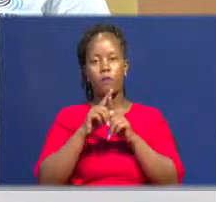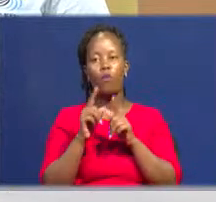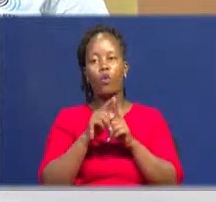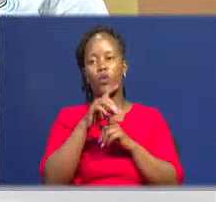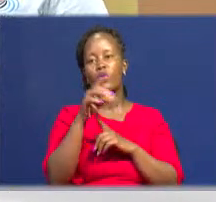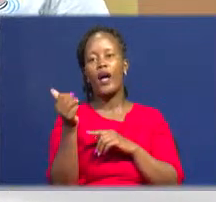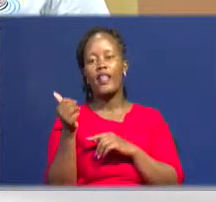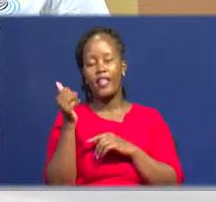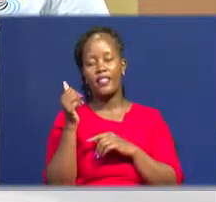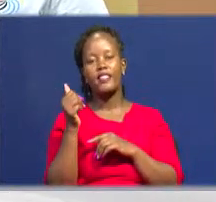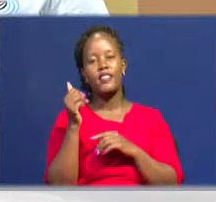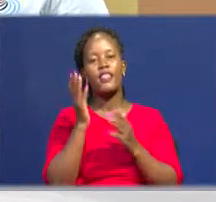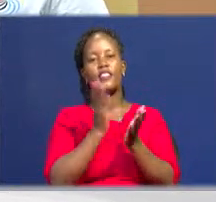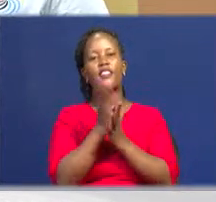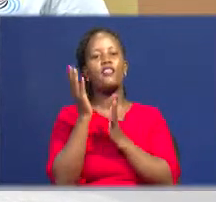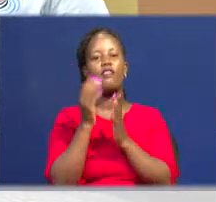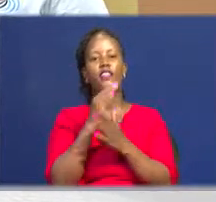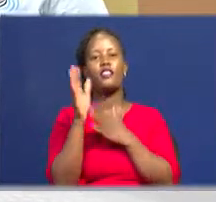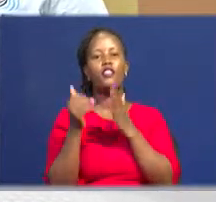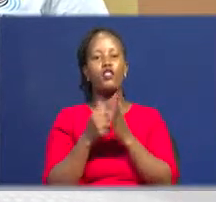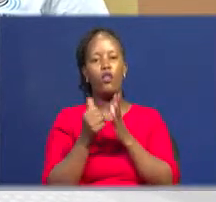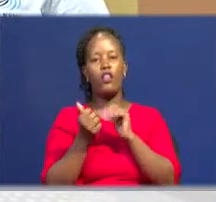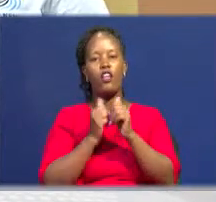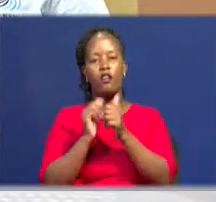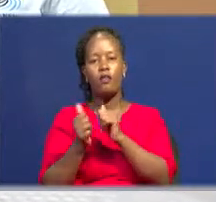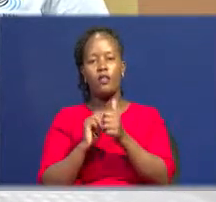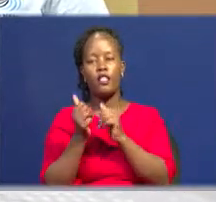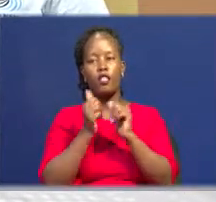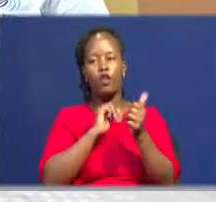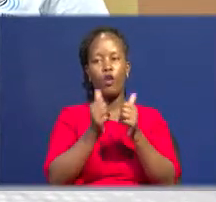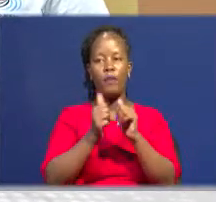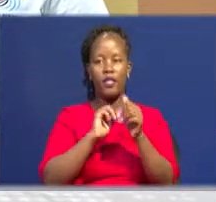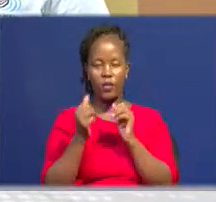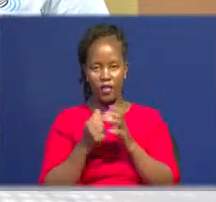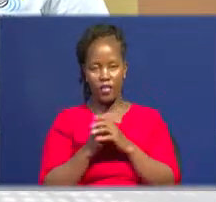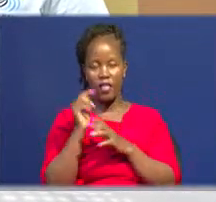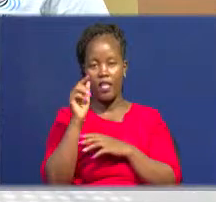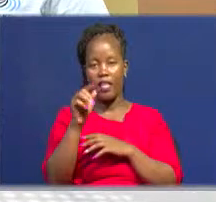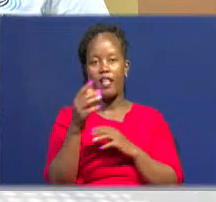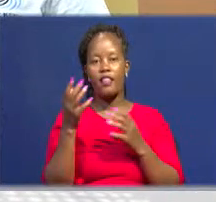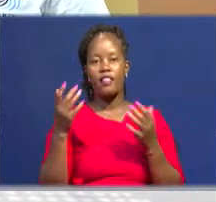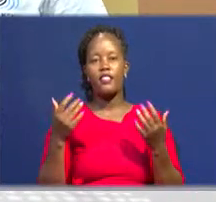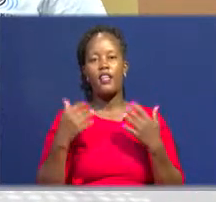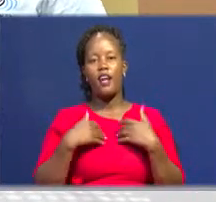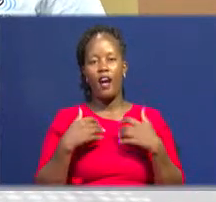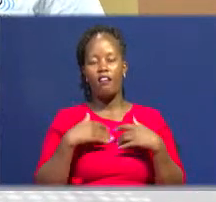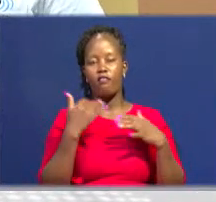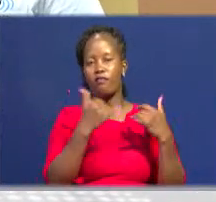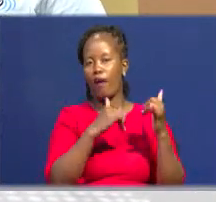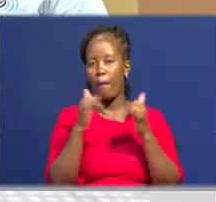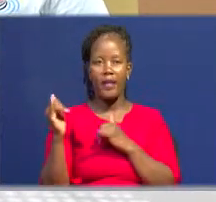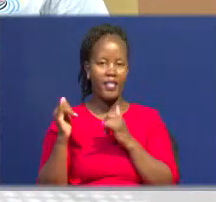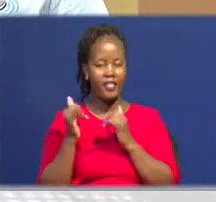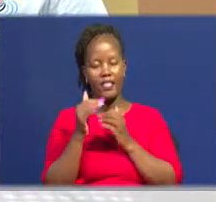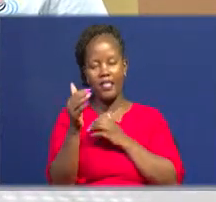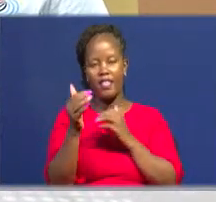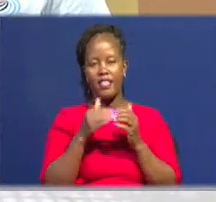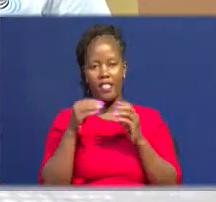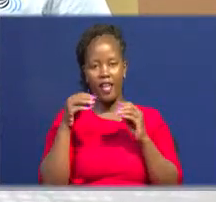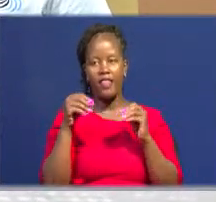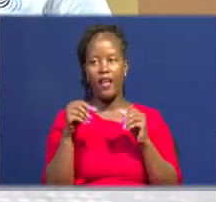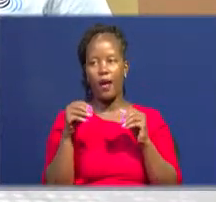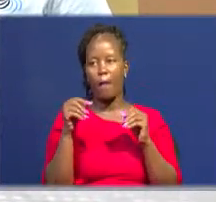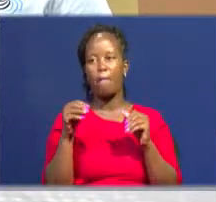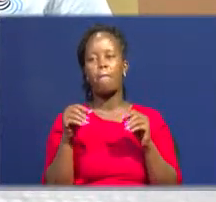certified across all competitions. So it is not exactly played at the beach sand, but it is played by the beach. Yeah.